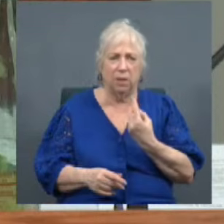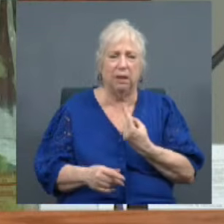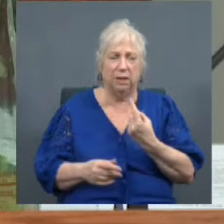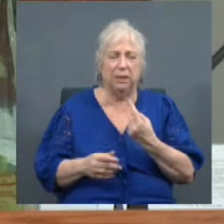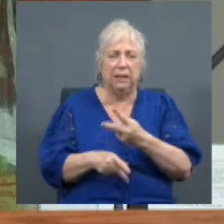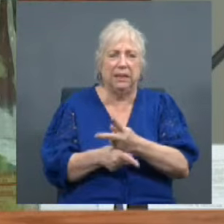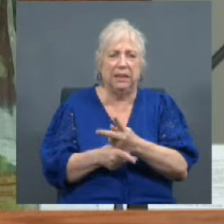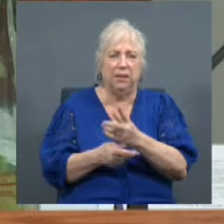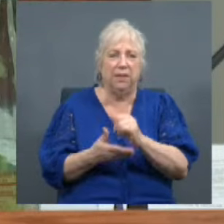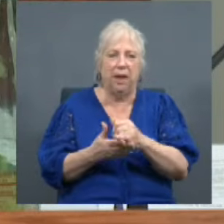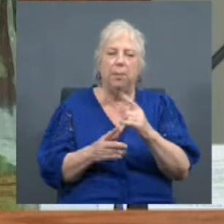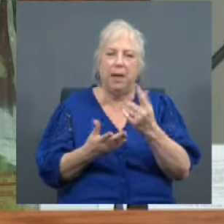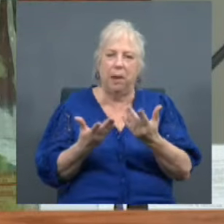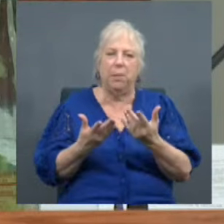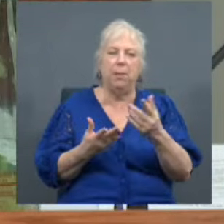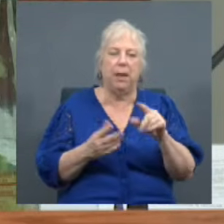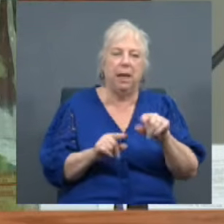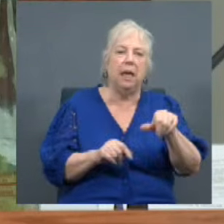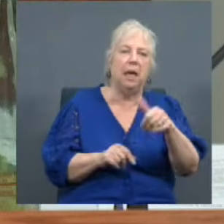so.